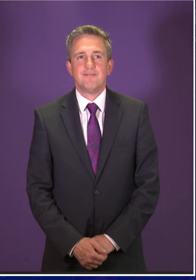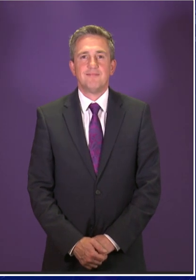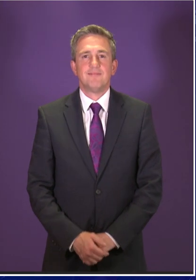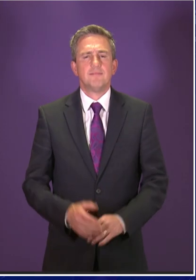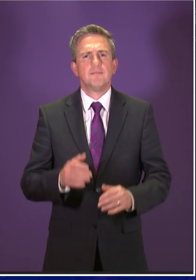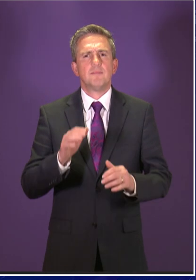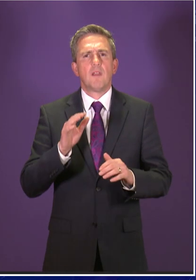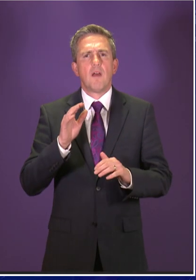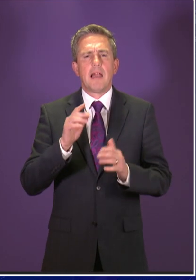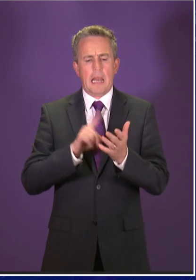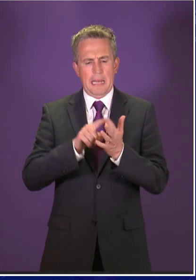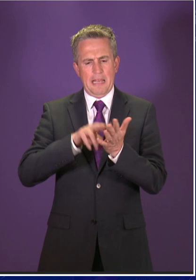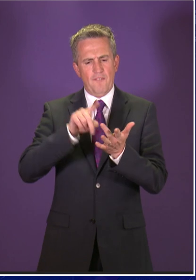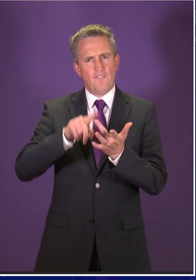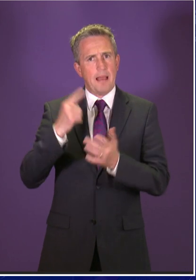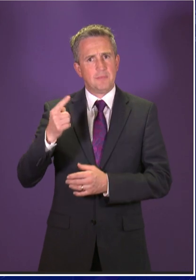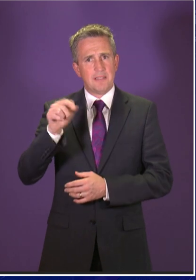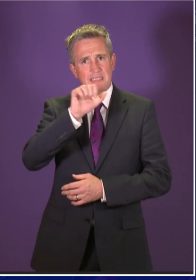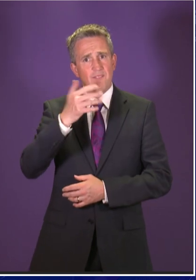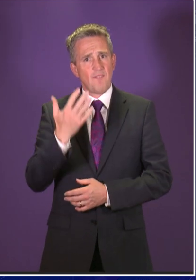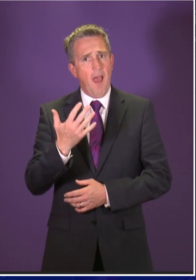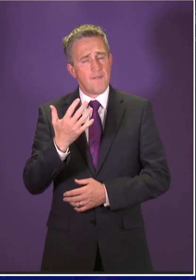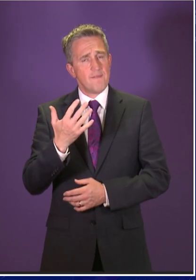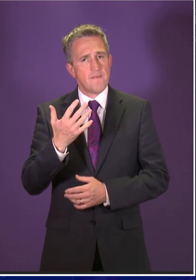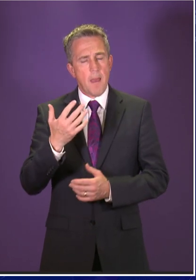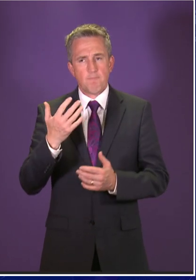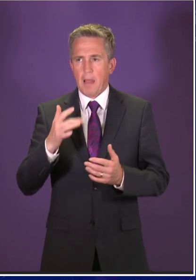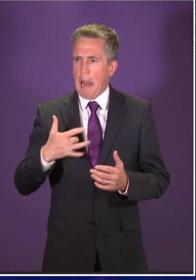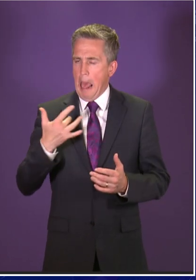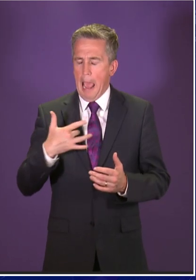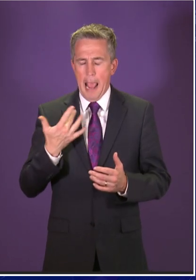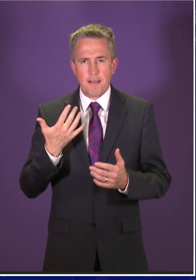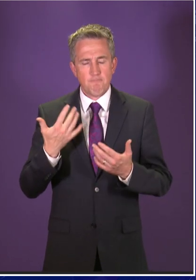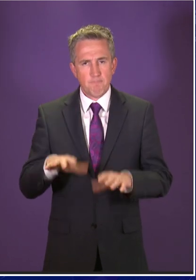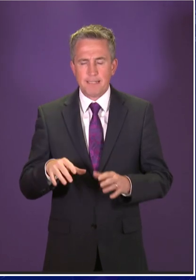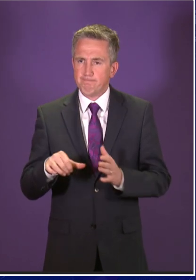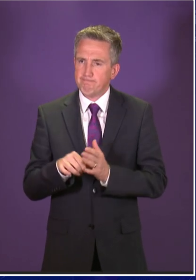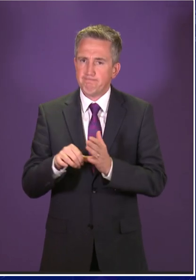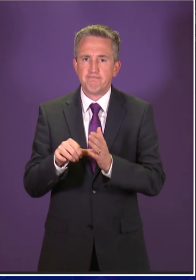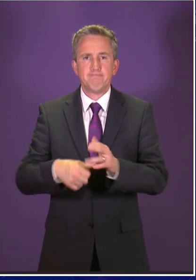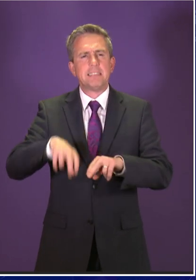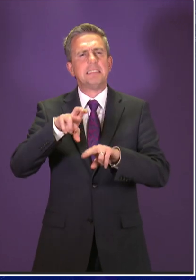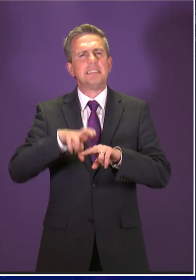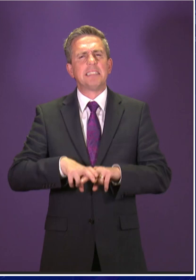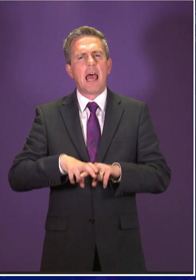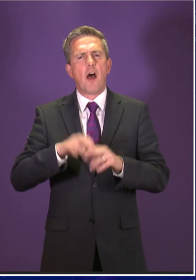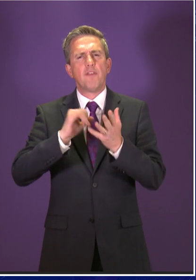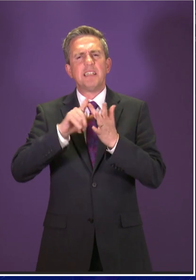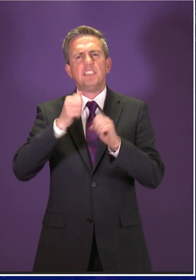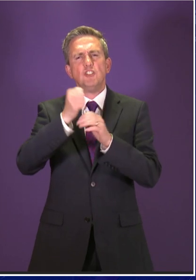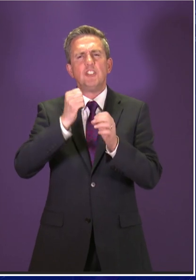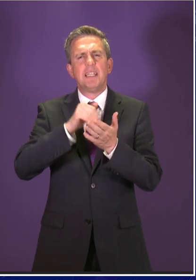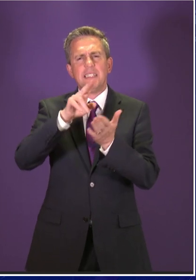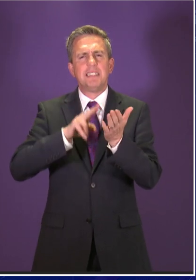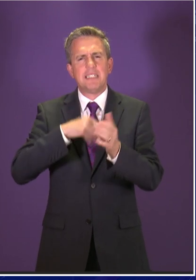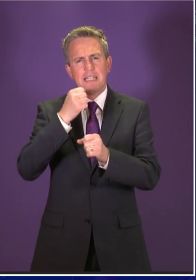over 60 years old, after a life of frustrations, sits on the bank of the Xunyang River. He